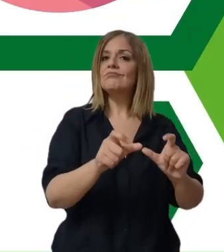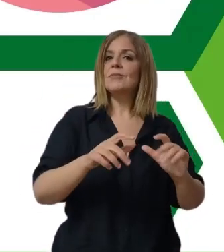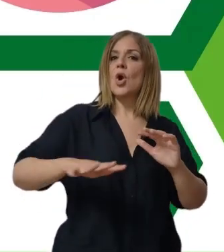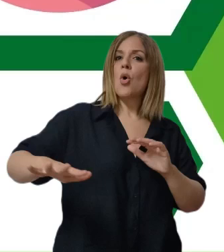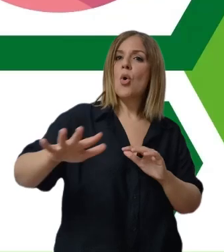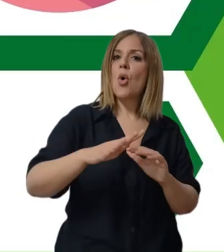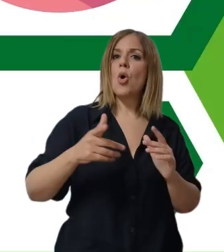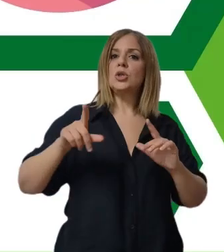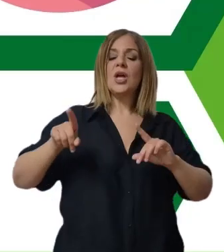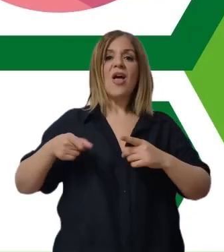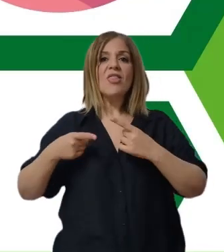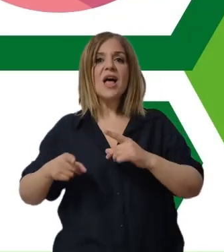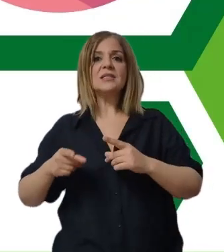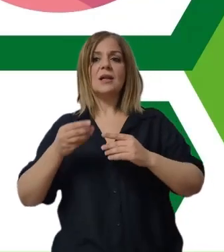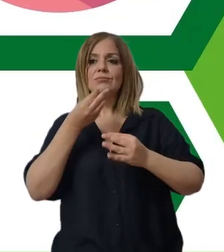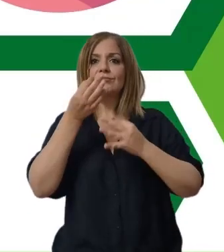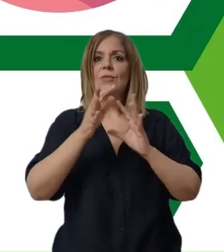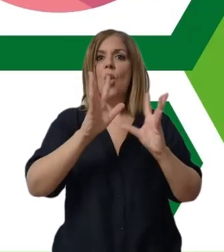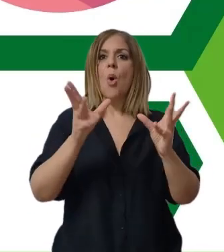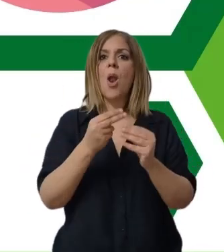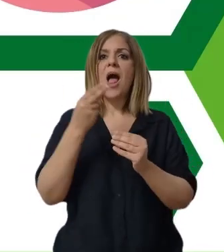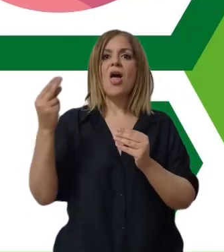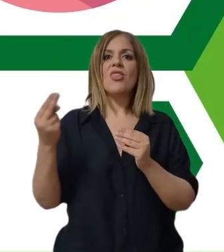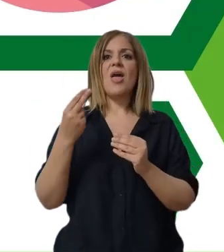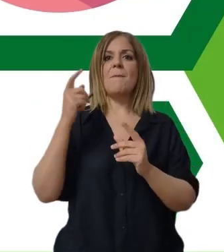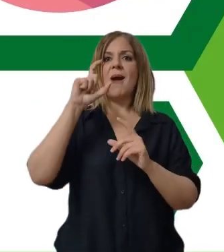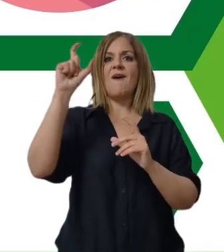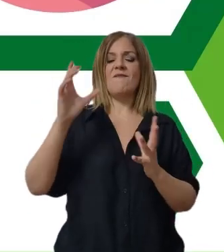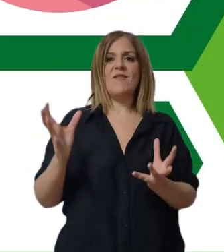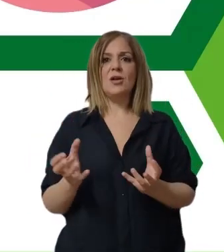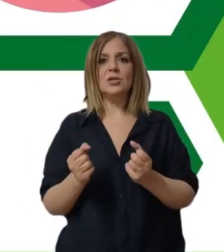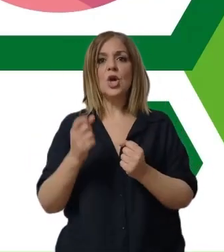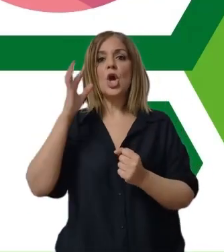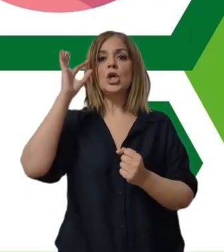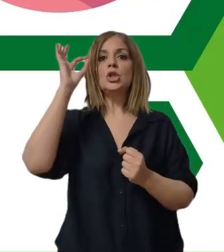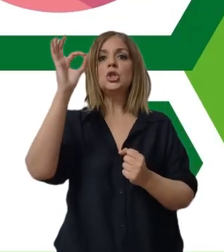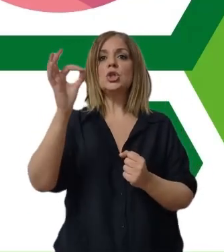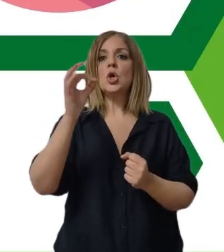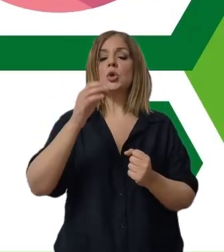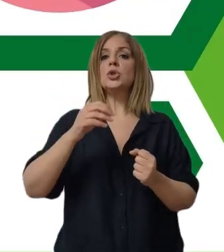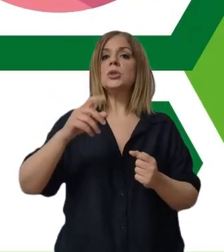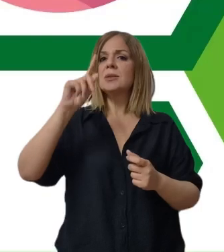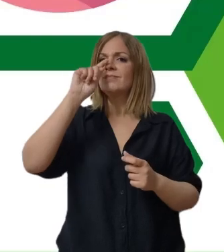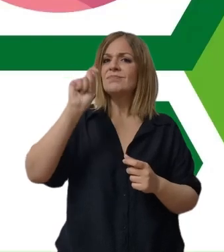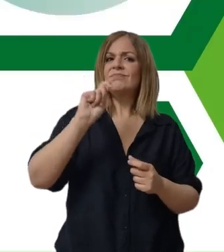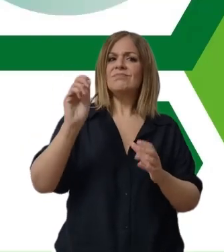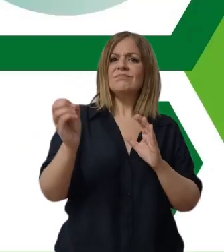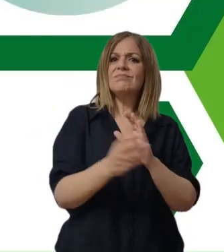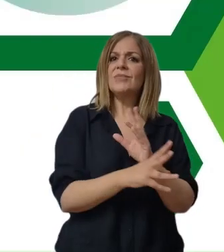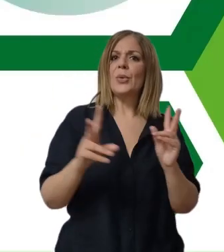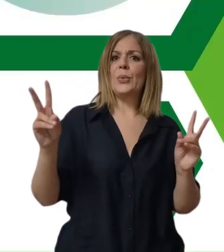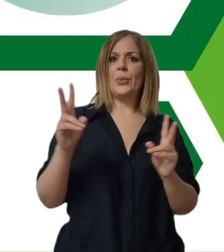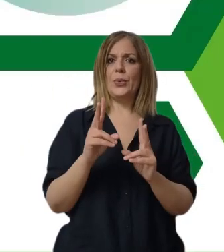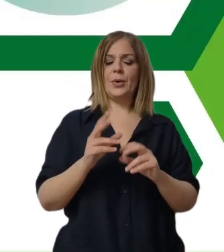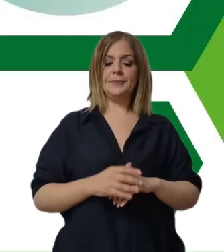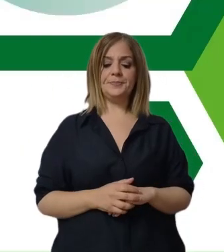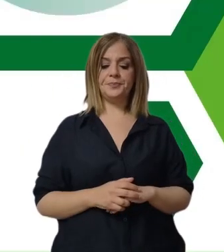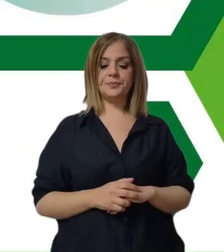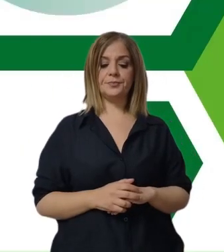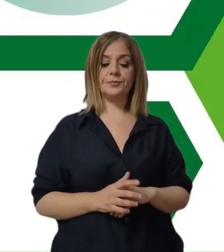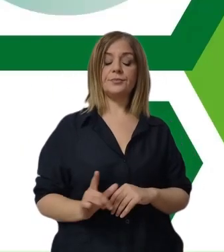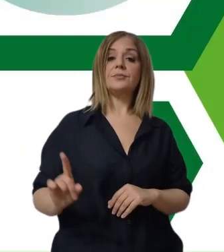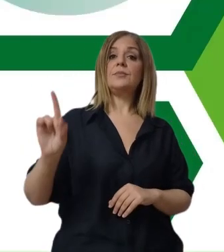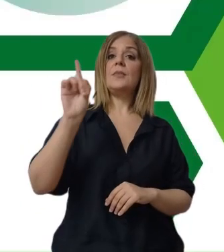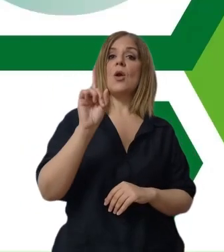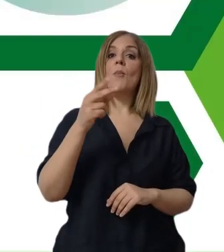teaches residents about sustainability while reducing the community's carbon footprint. Another sector that